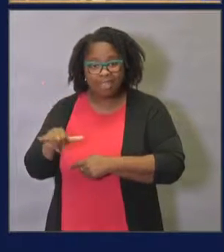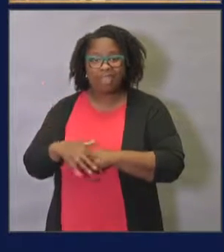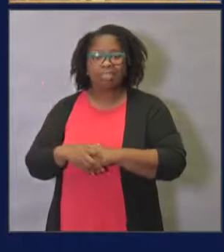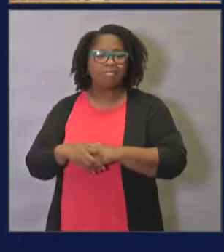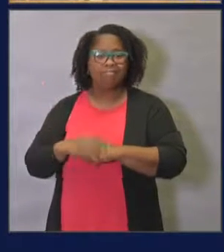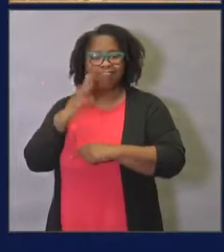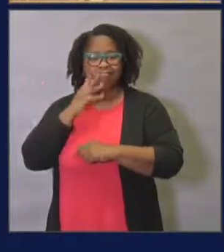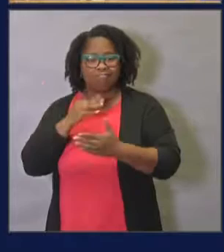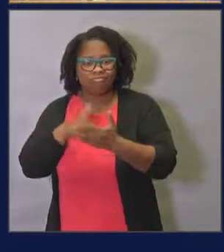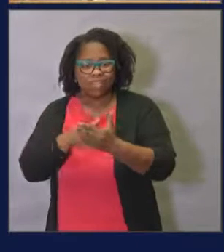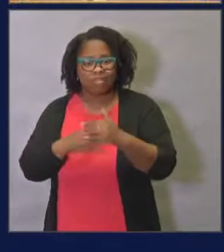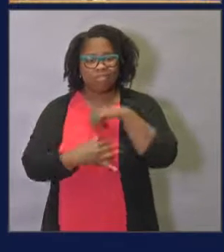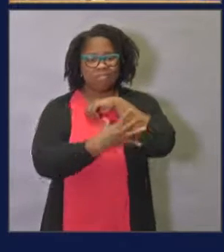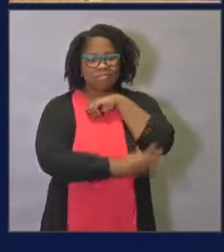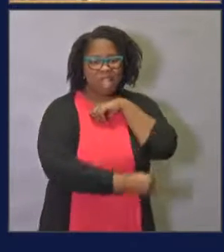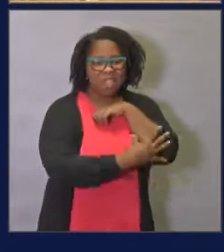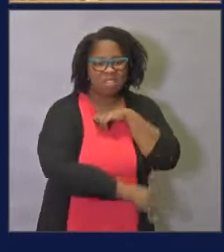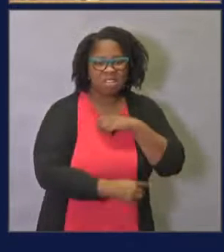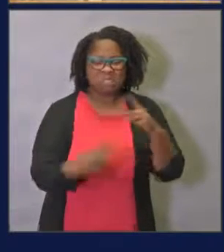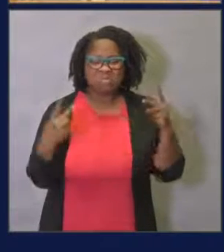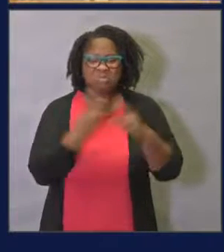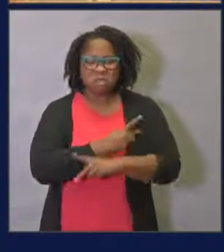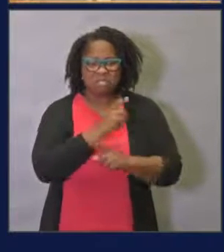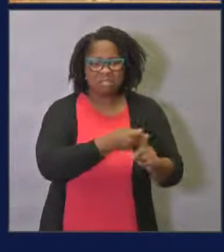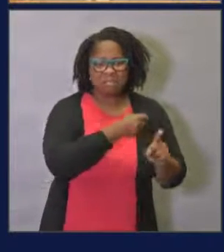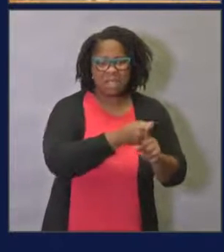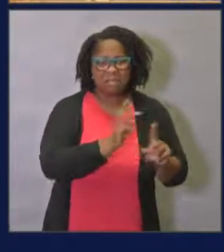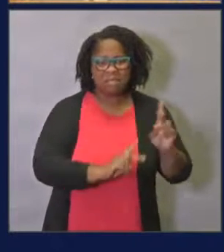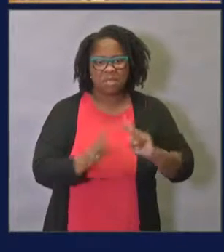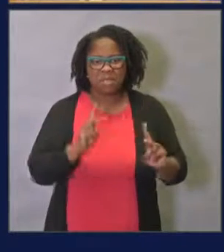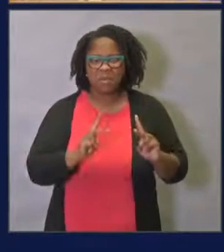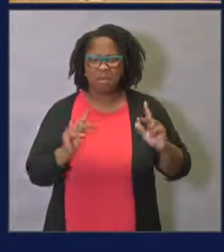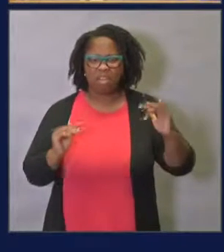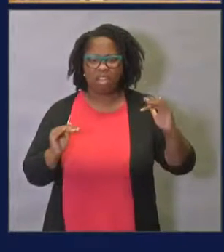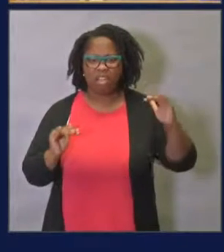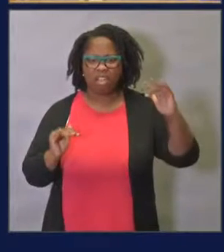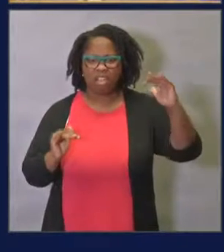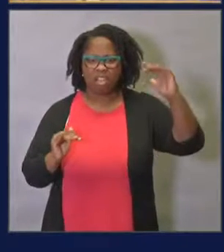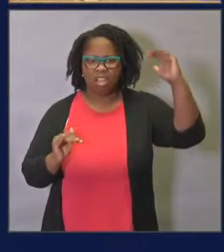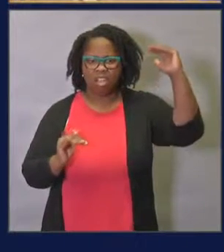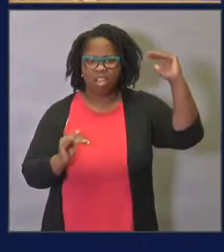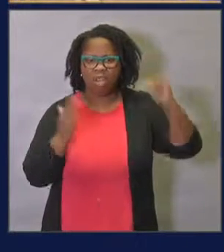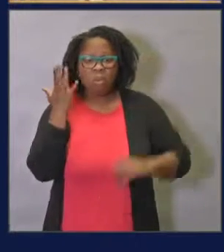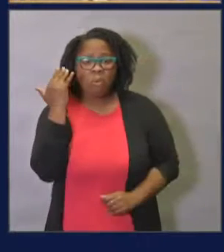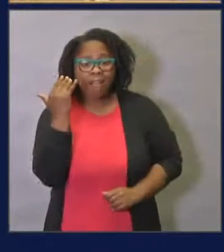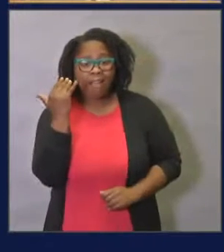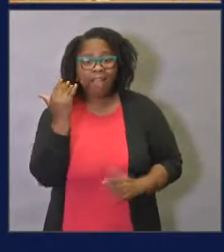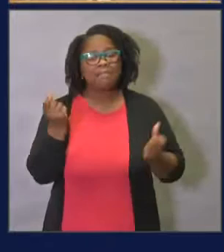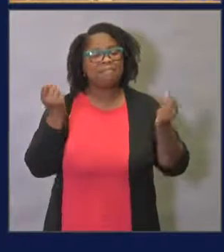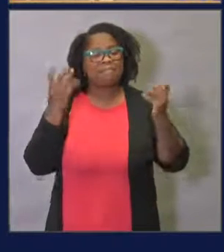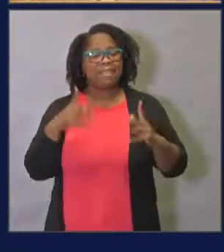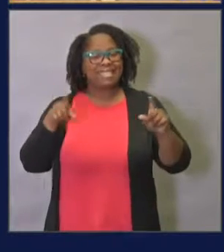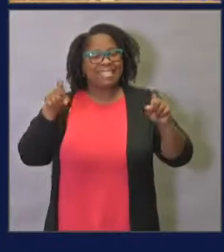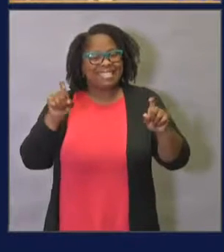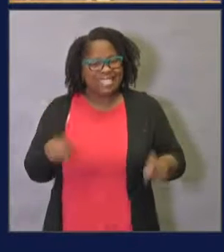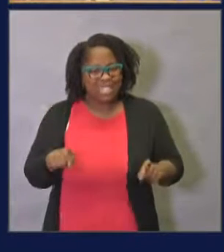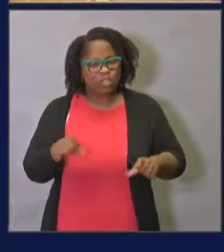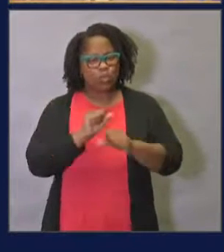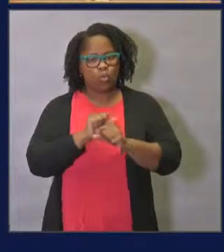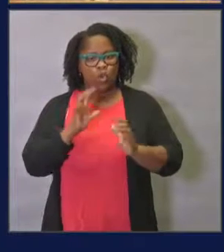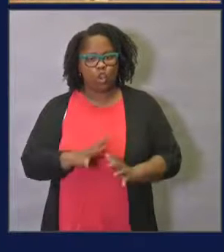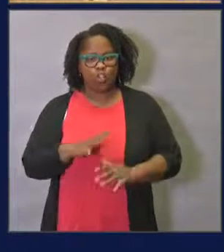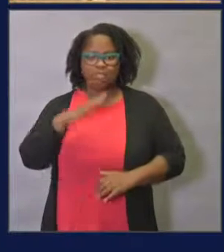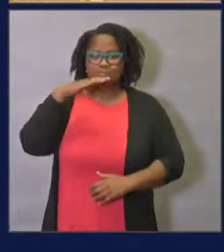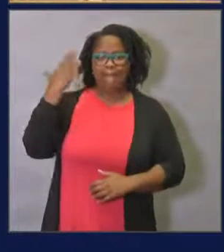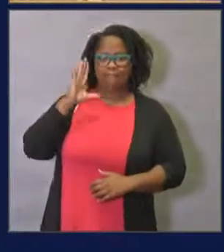The widening gaps are a stark reminder that many of our essential workers are Black and brown, and many are not able to telework